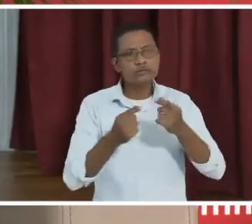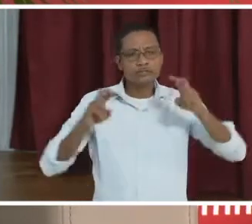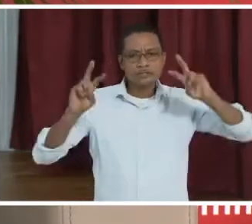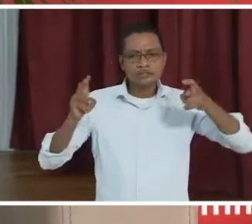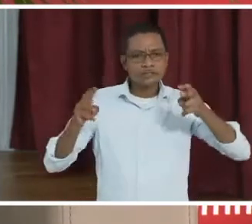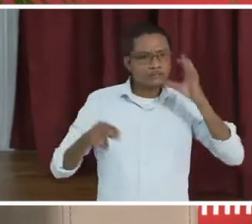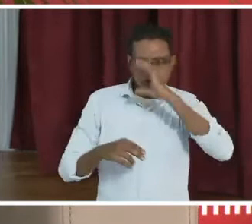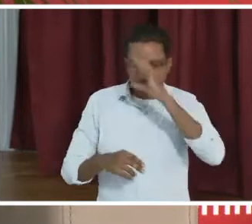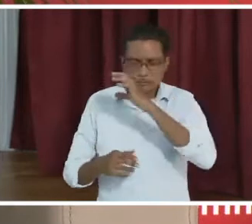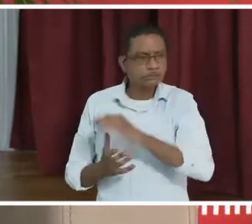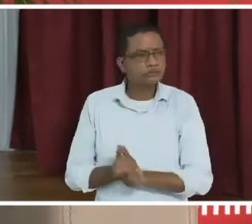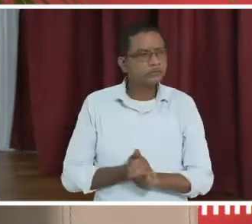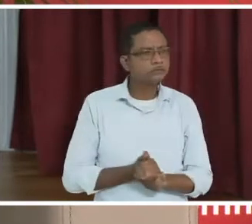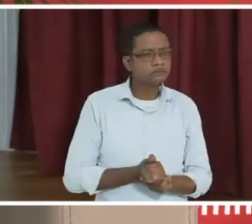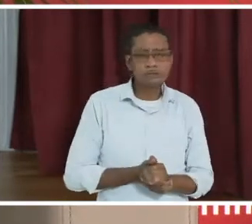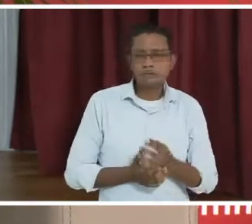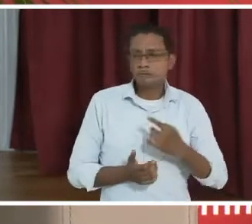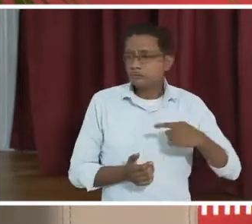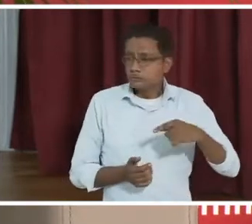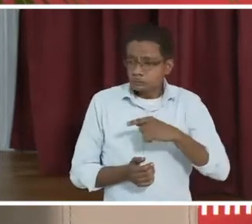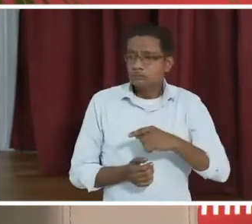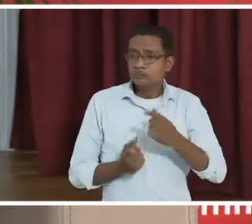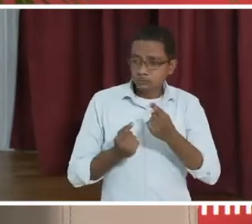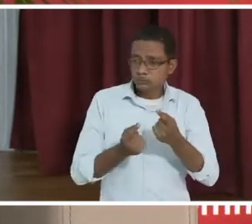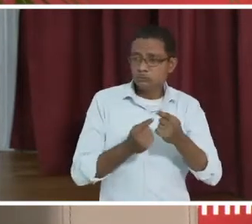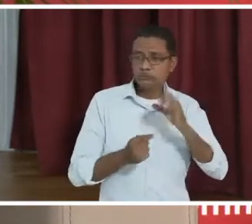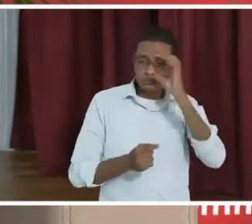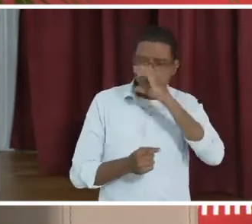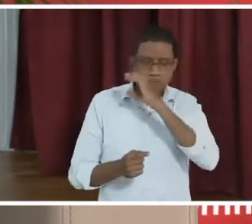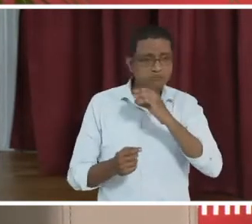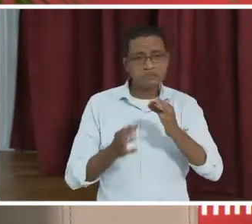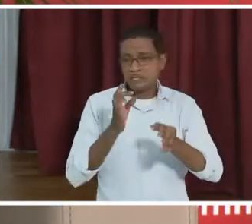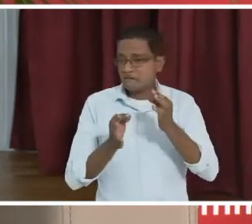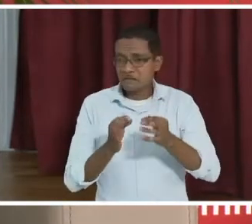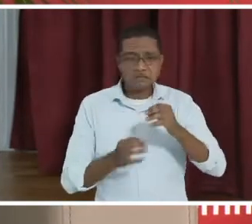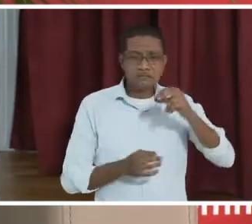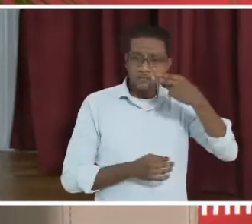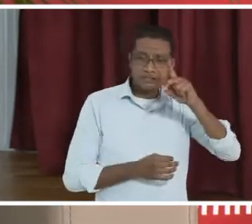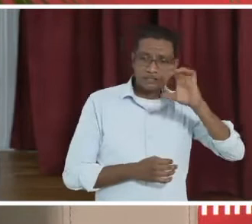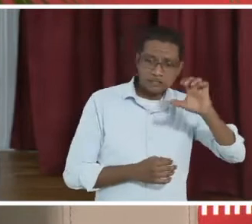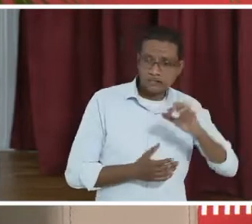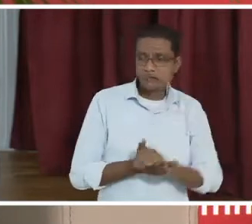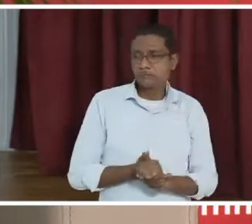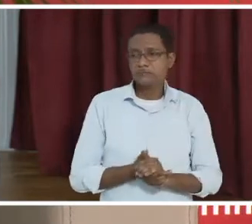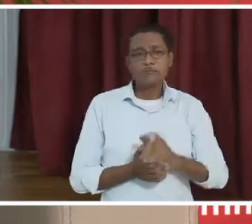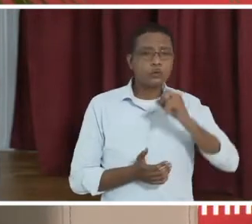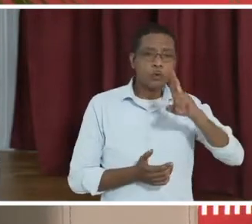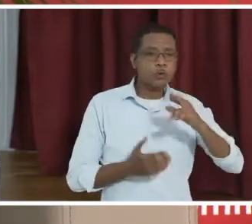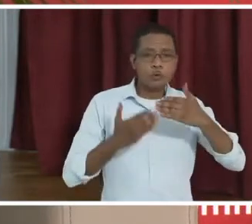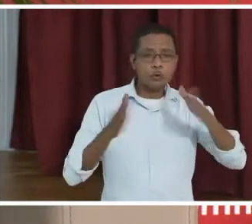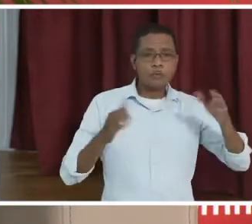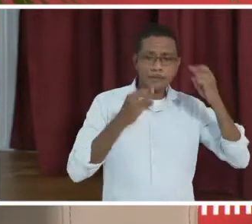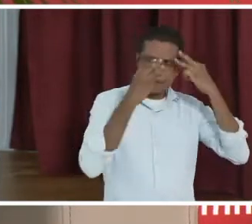searches. People, we do the searches, regardless of if it's HEC or what we call open market, which is anything